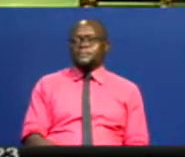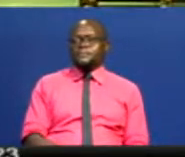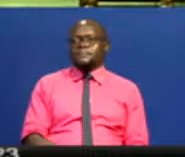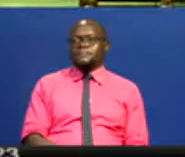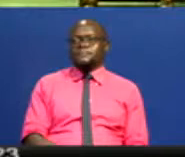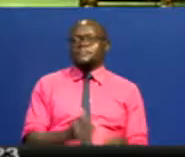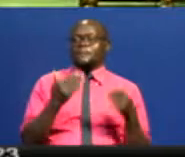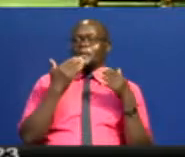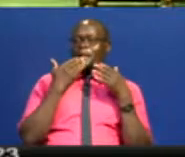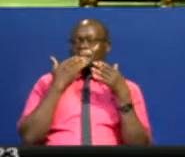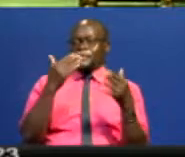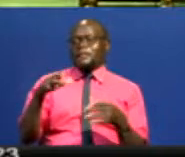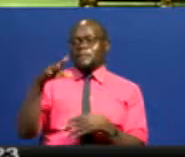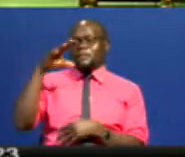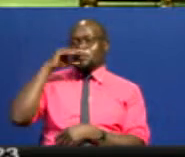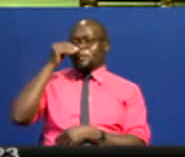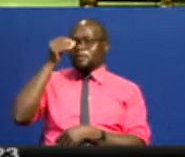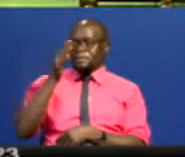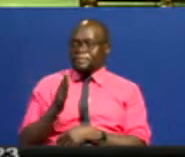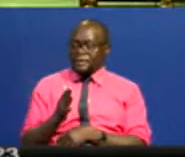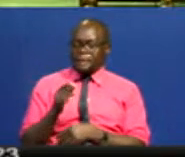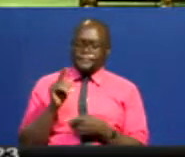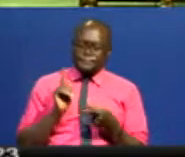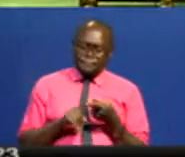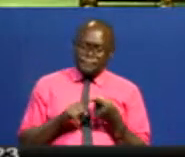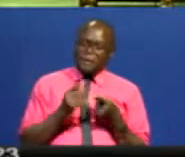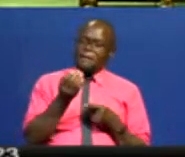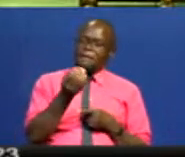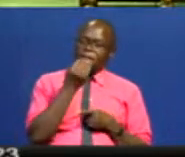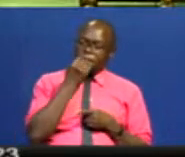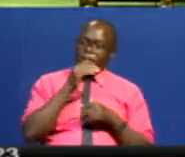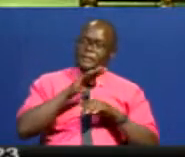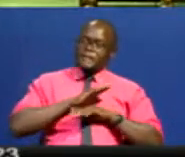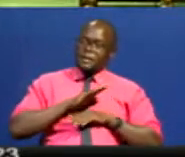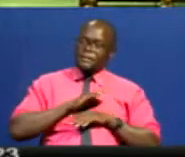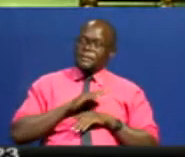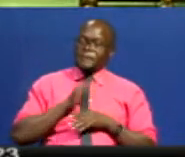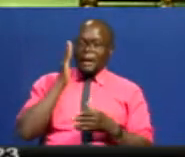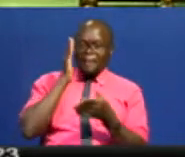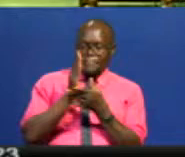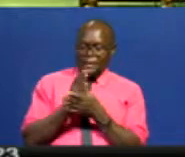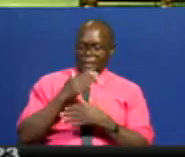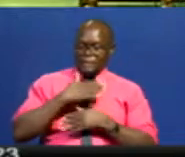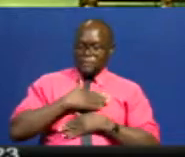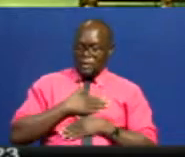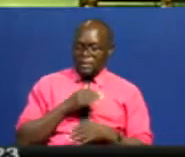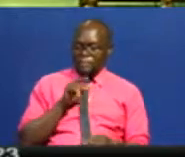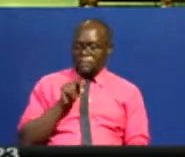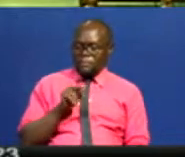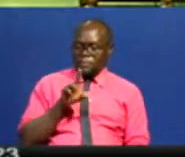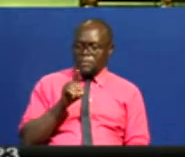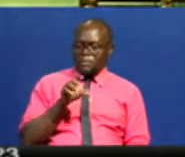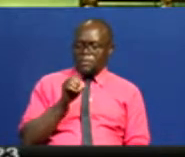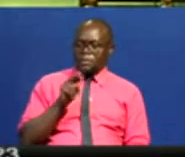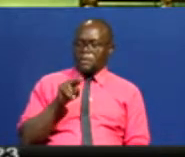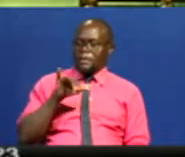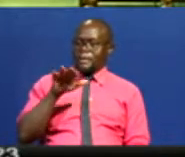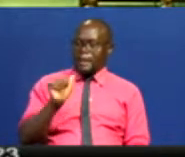Oh, thank you, Mr. Speaker. When we are talking about food security, I believe that's Honorable Donya. Yeah, Donya,